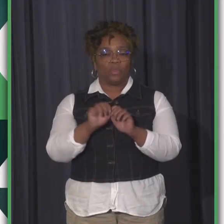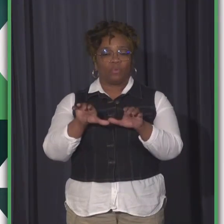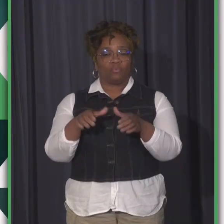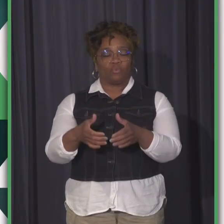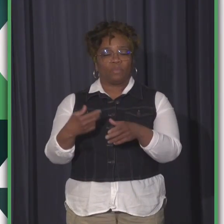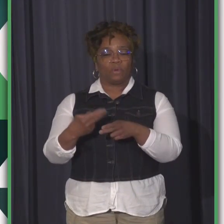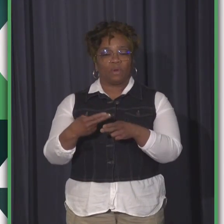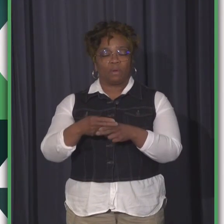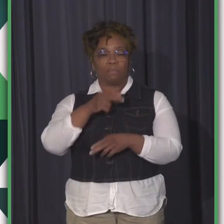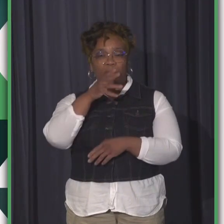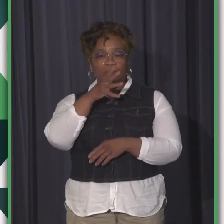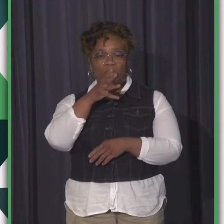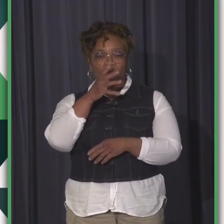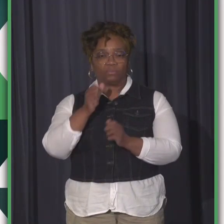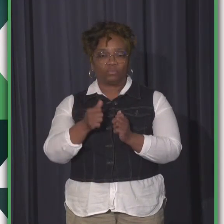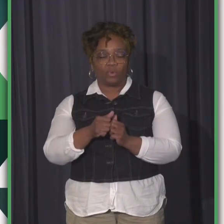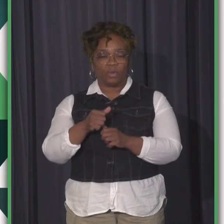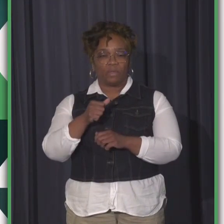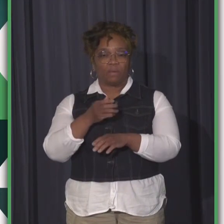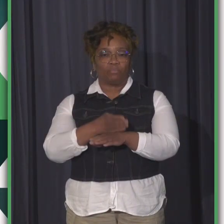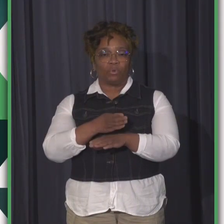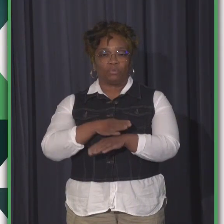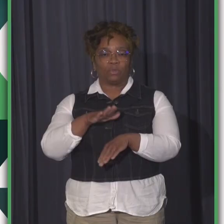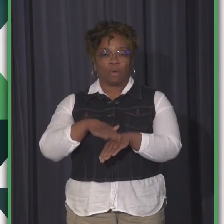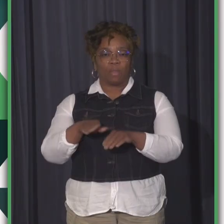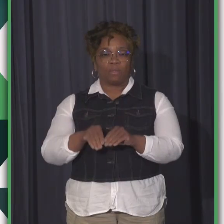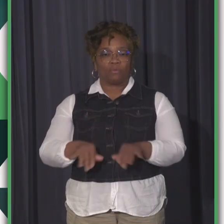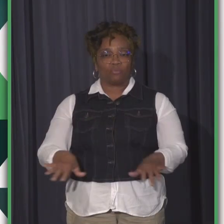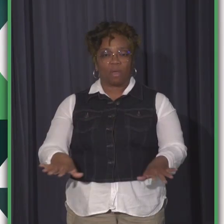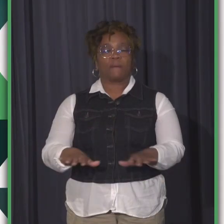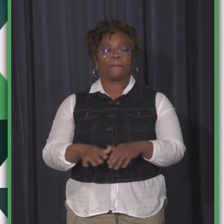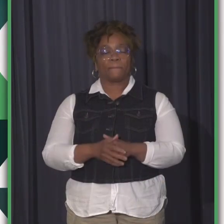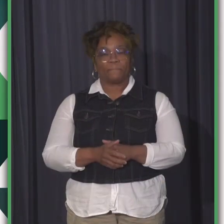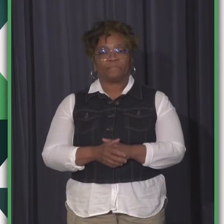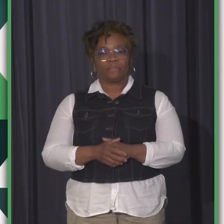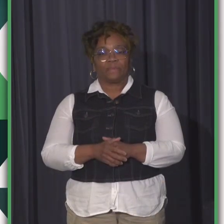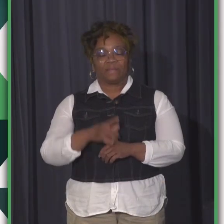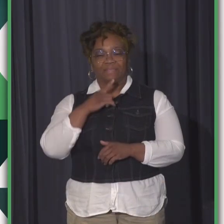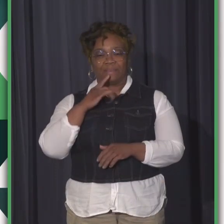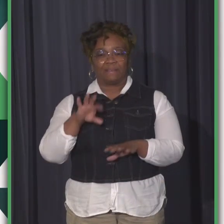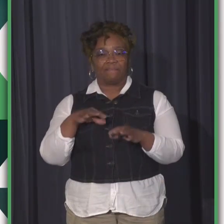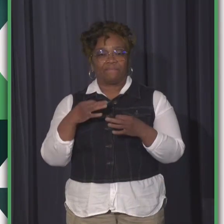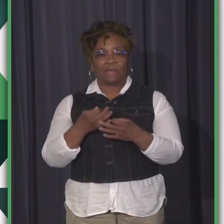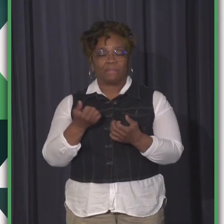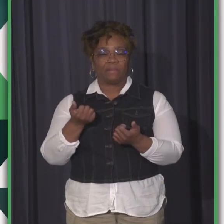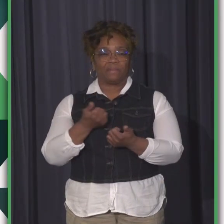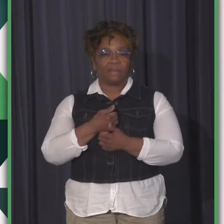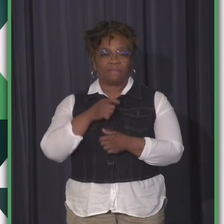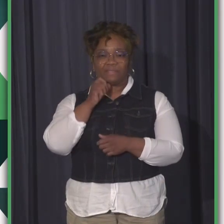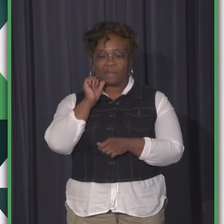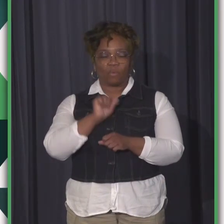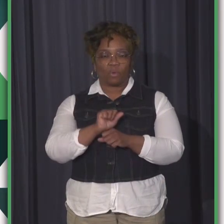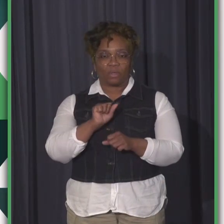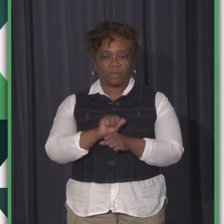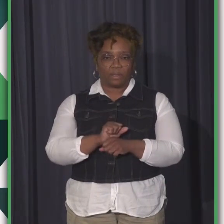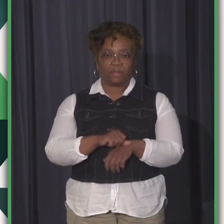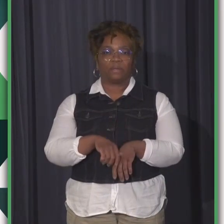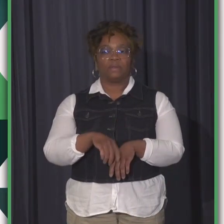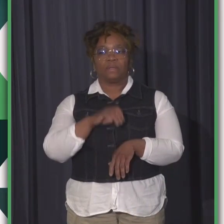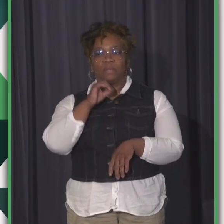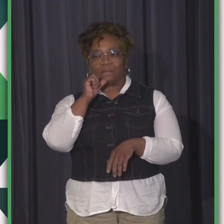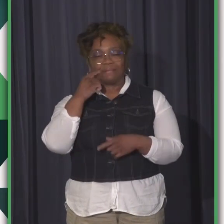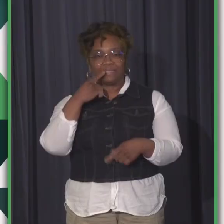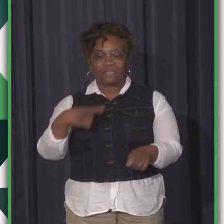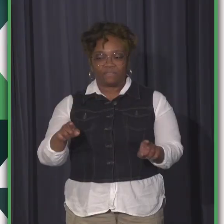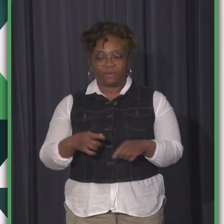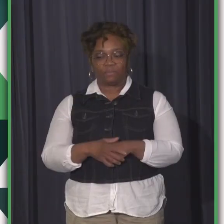and they represent lots of families who had the same sentiment. That family love unit is not working. It is not doing what it needs to be doing. One of